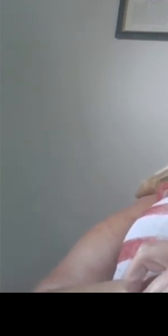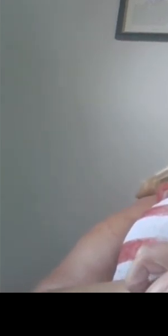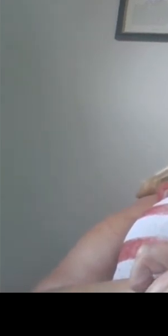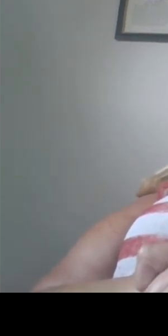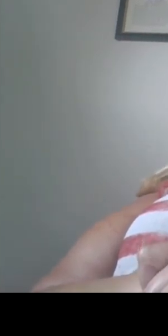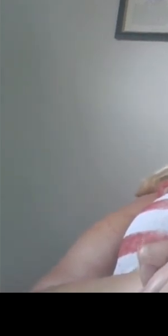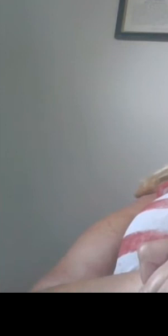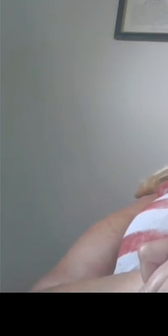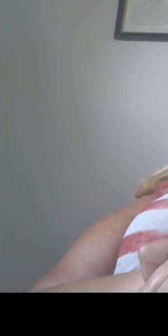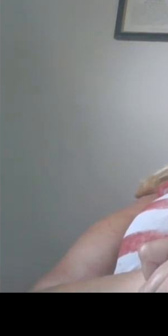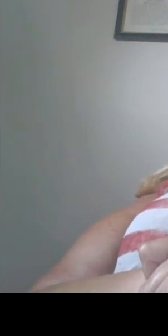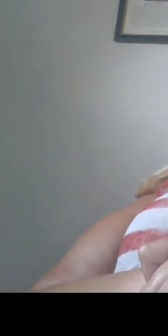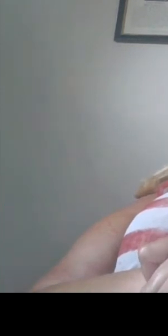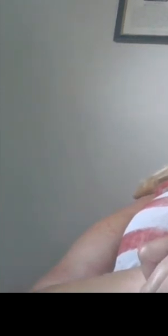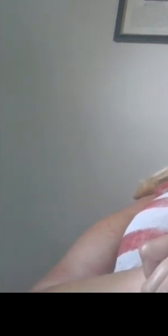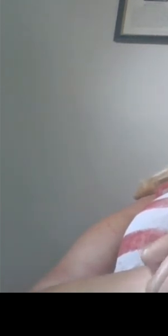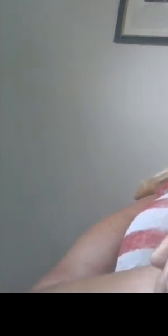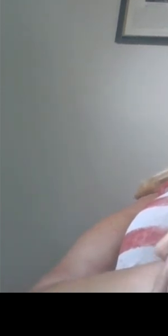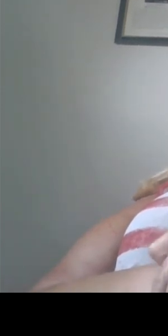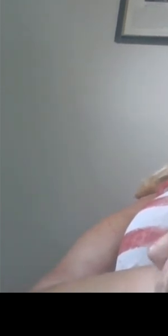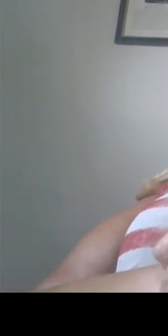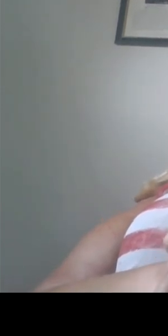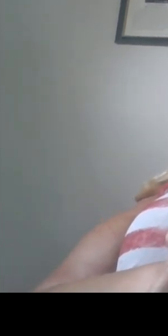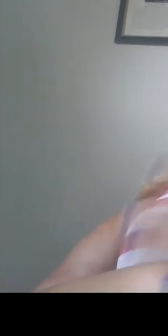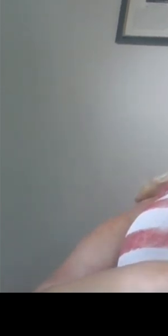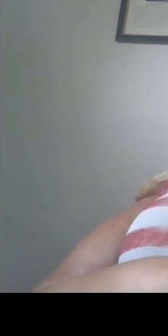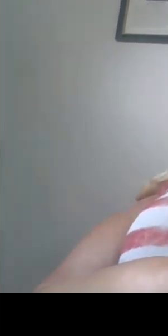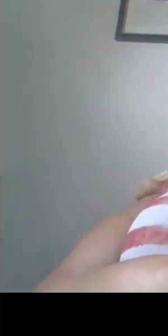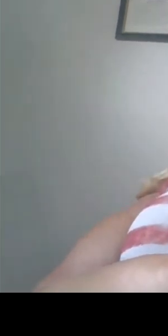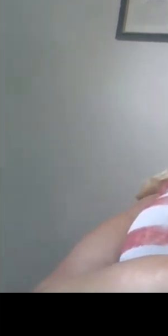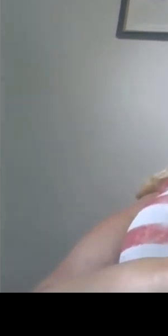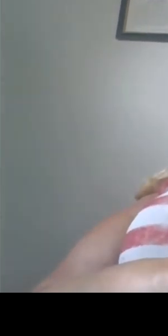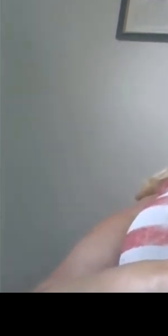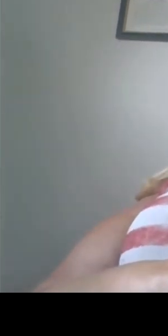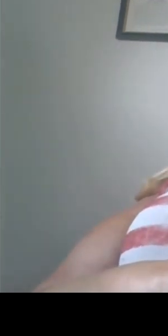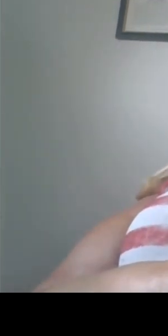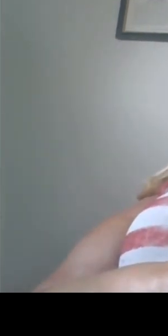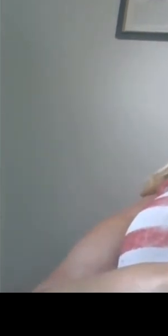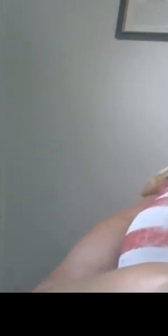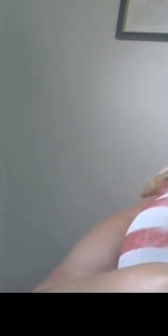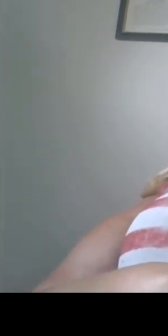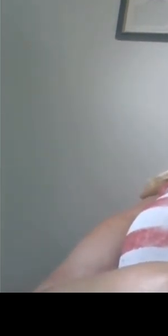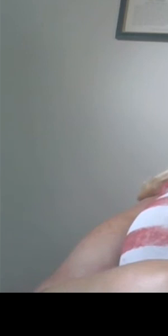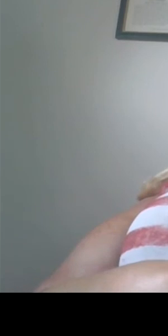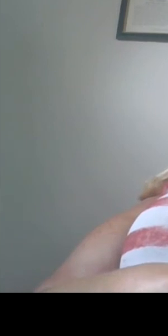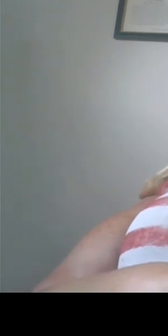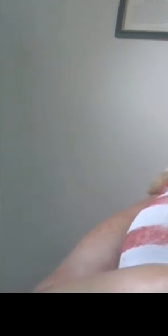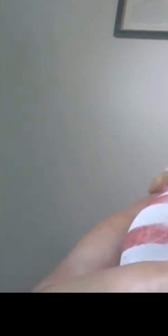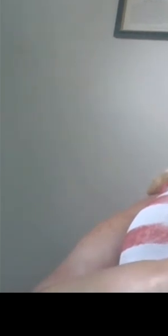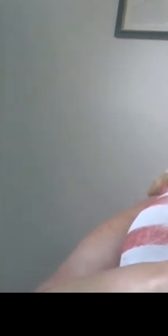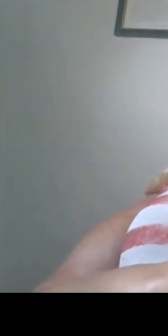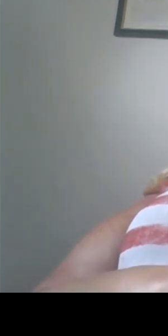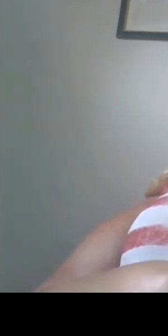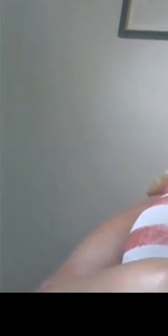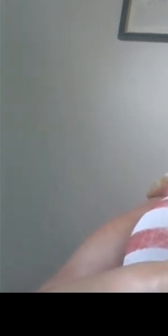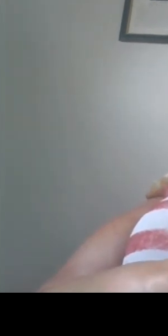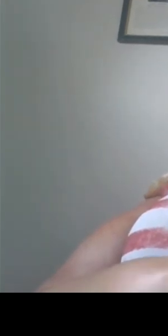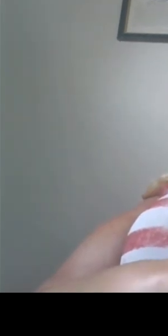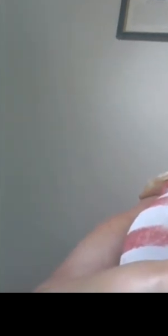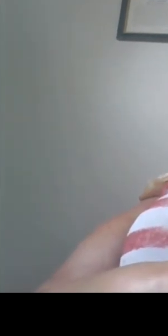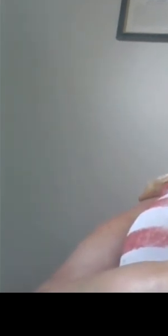computer-based. Right. Well, again, requesting the ballot, you can